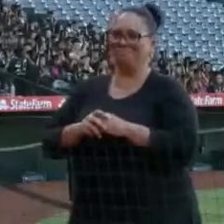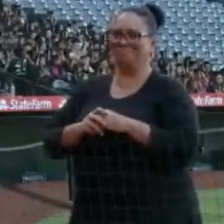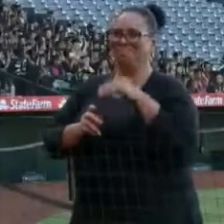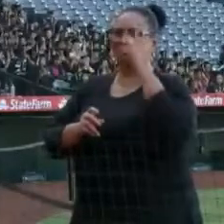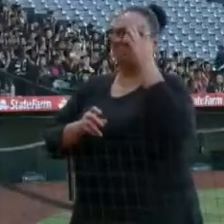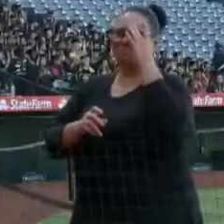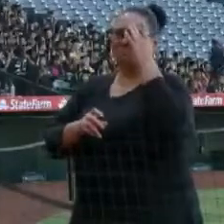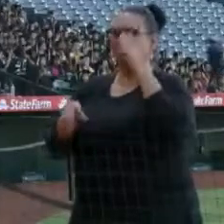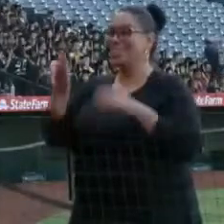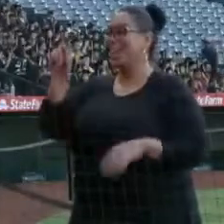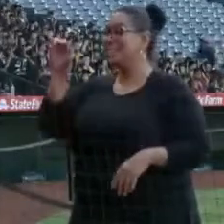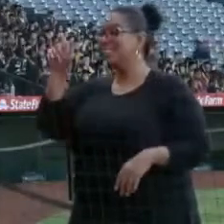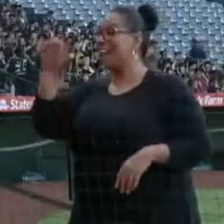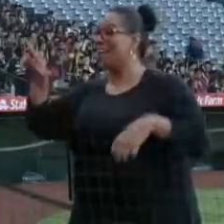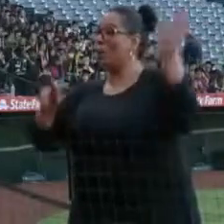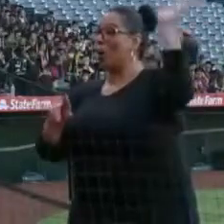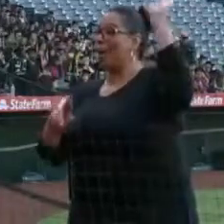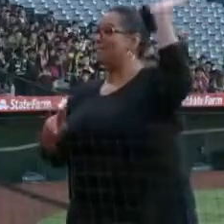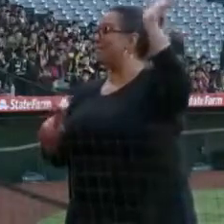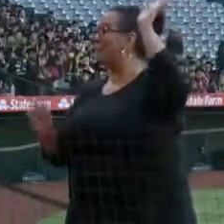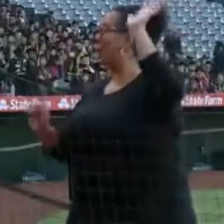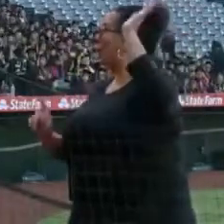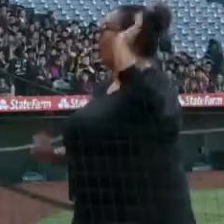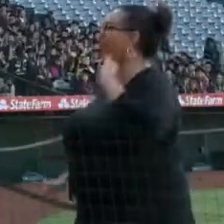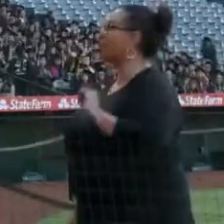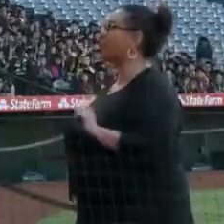Tyler, why don't you stand up and wave?